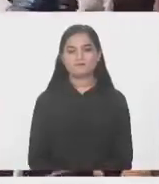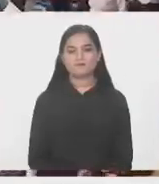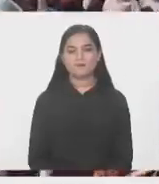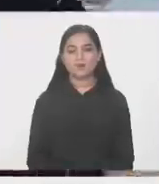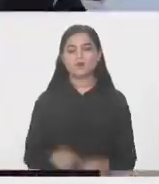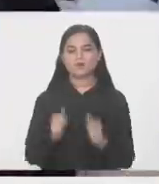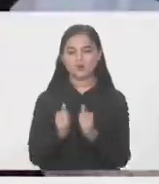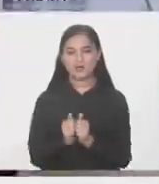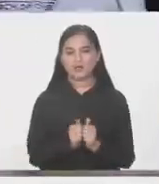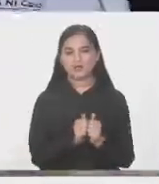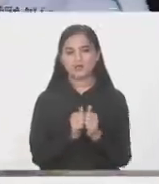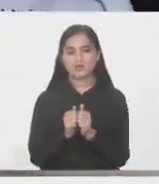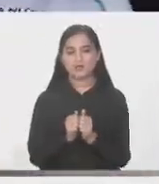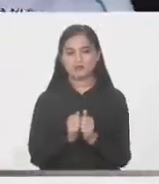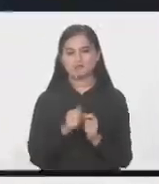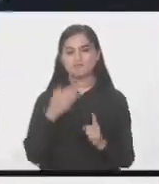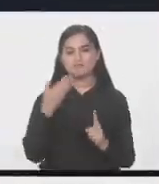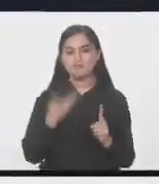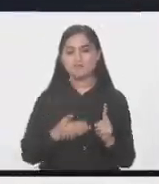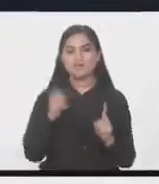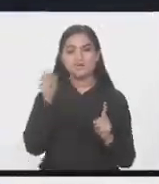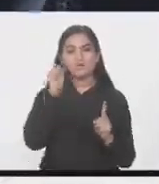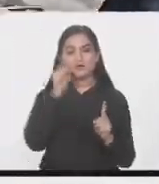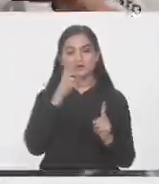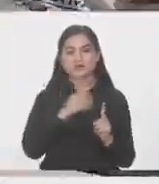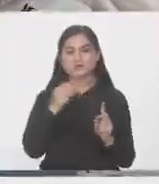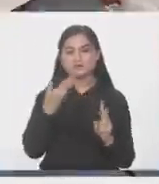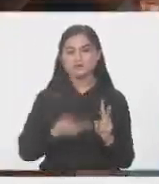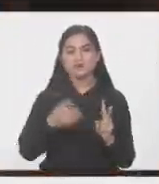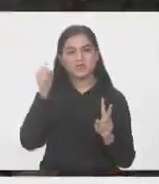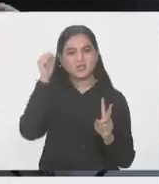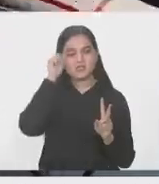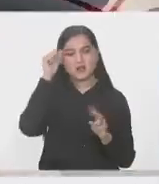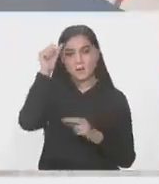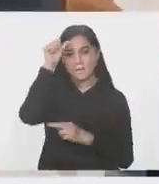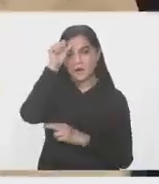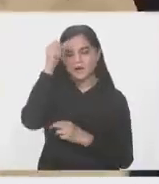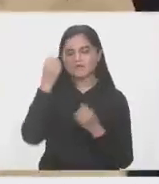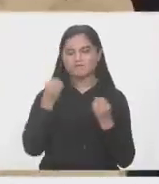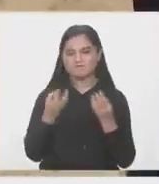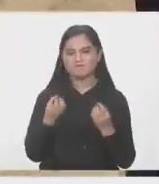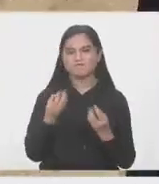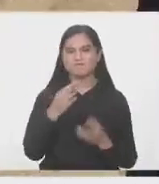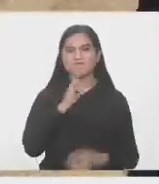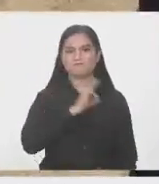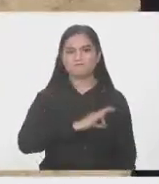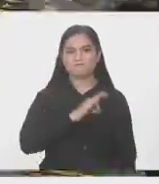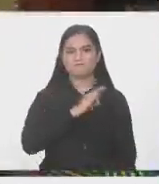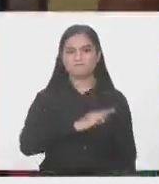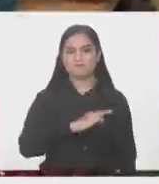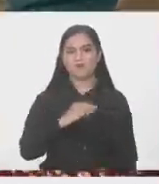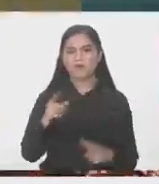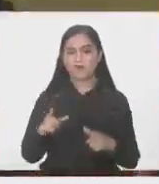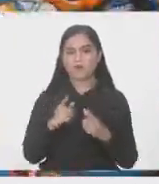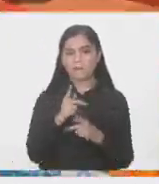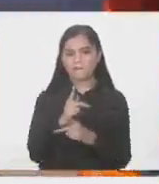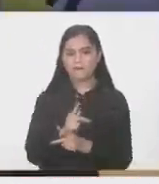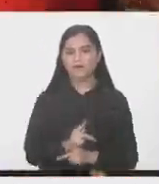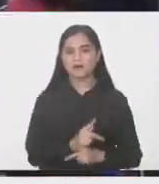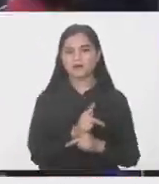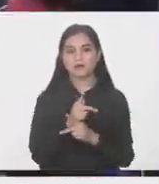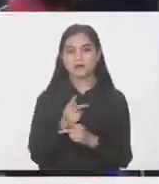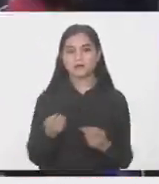Together with Saulus and Sarah, thousands from different parts of Africa have benefited from the recently concluded Care for Humanity event.